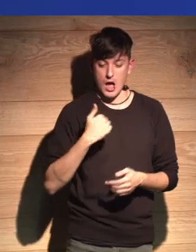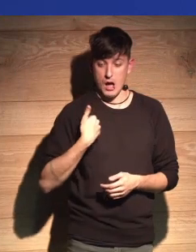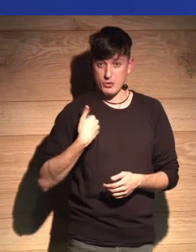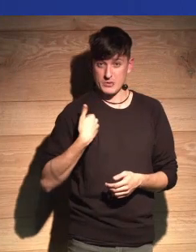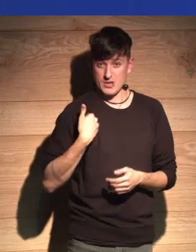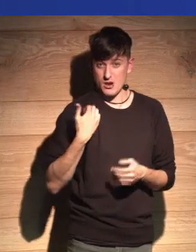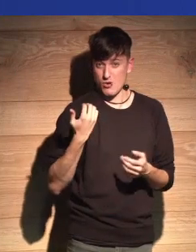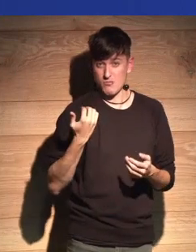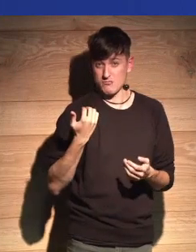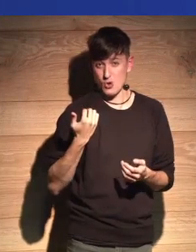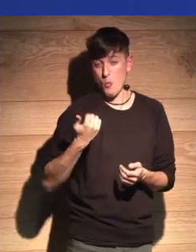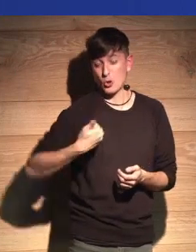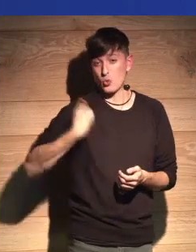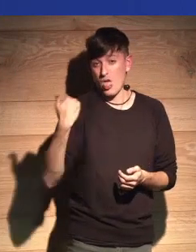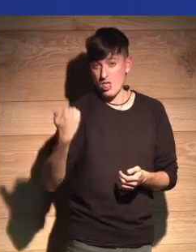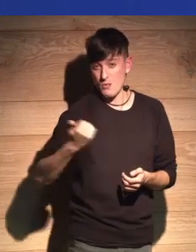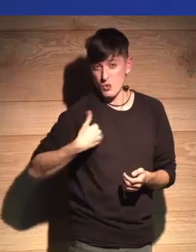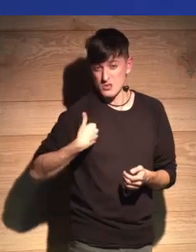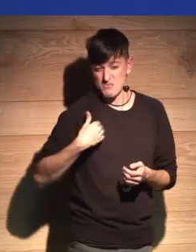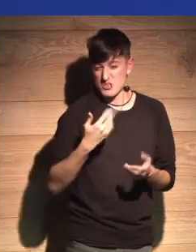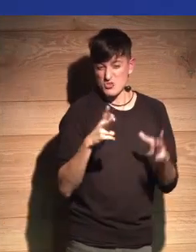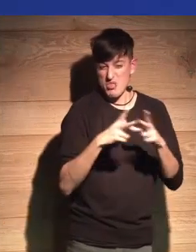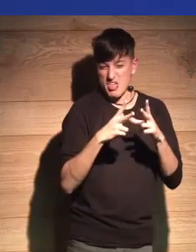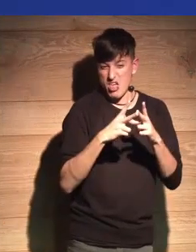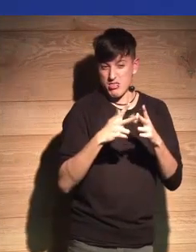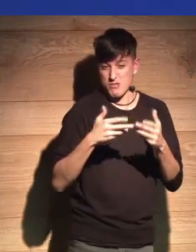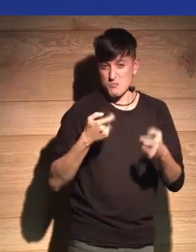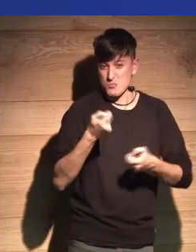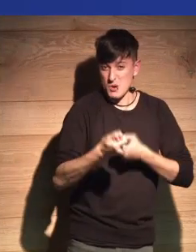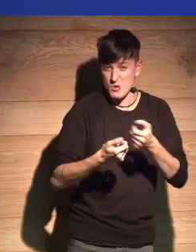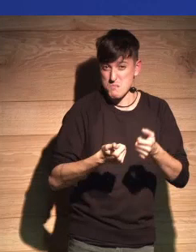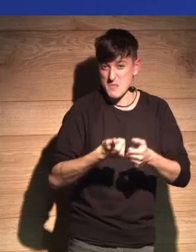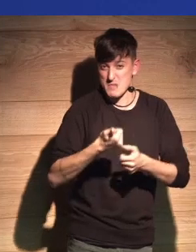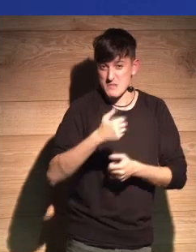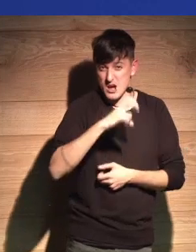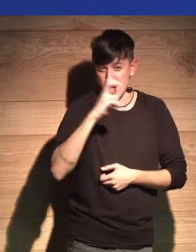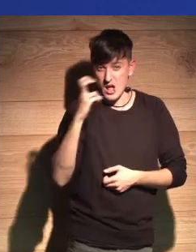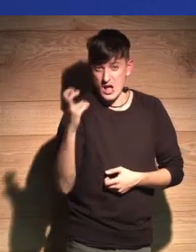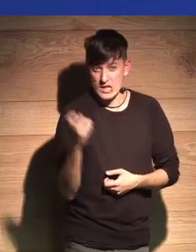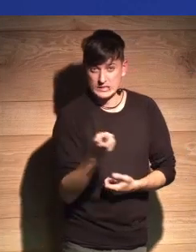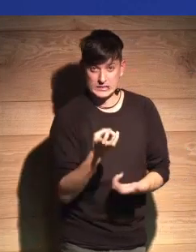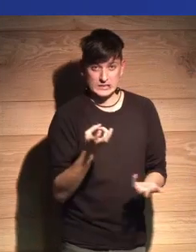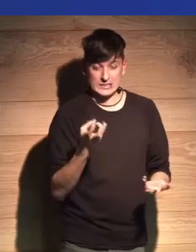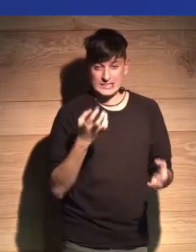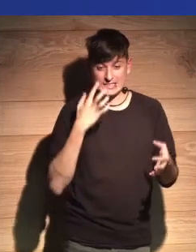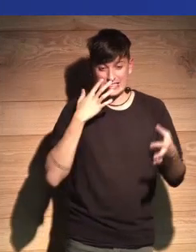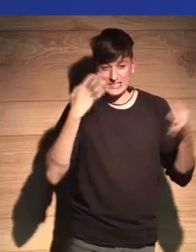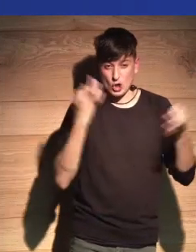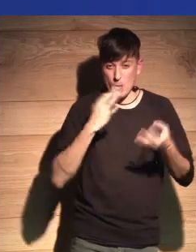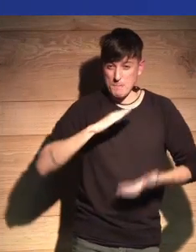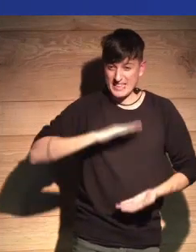take advantage of the opportunities of an increasingly diverse society. The risk of